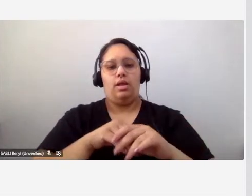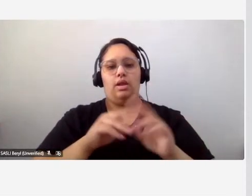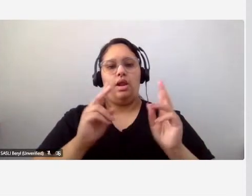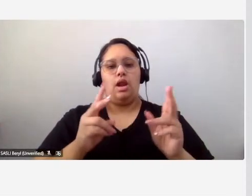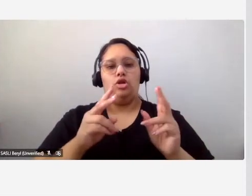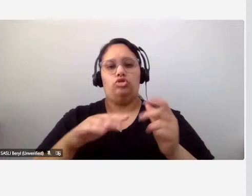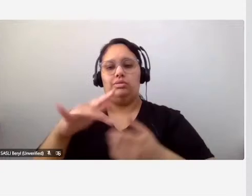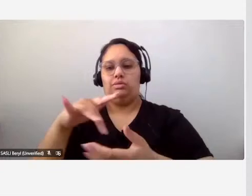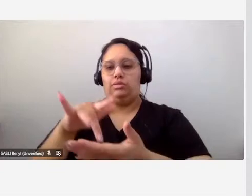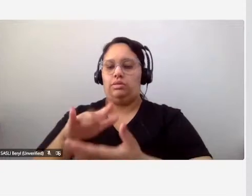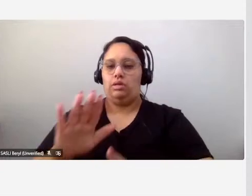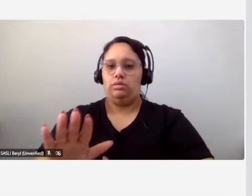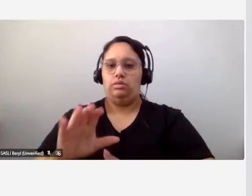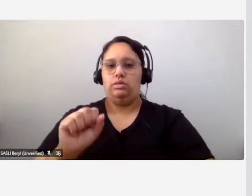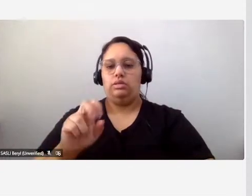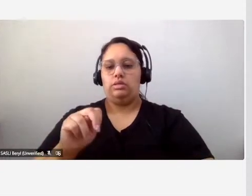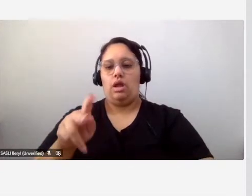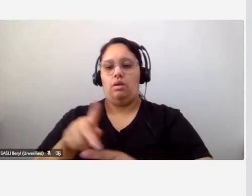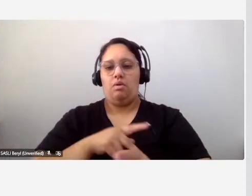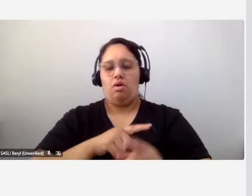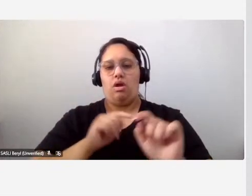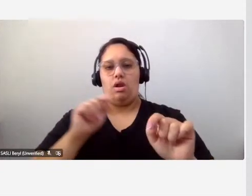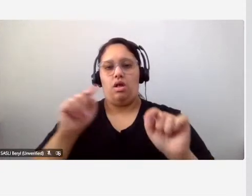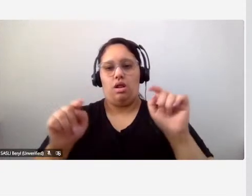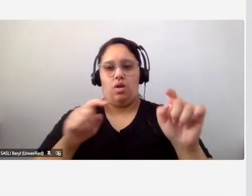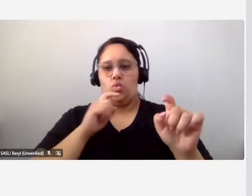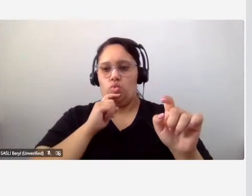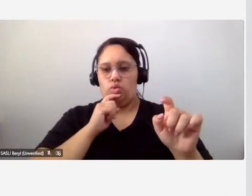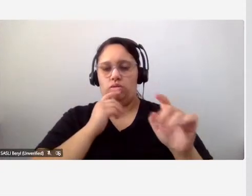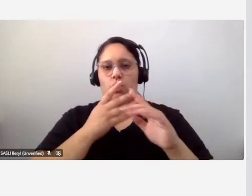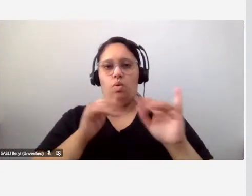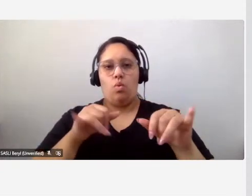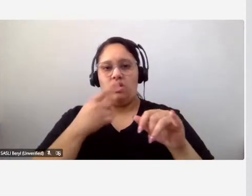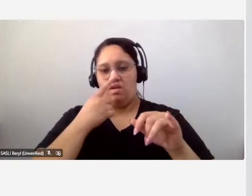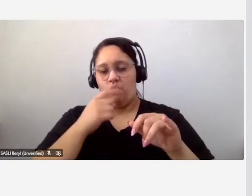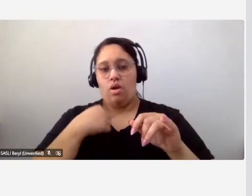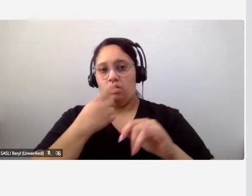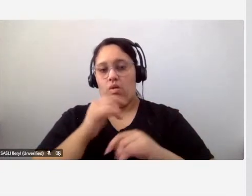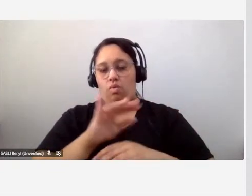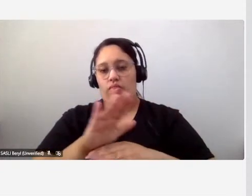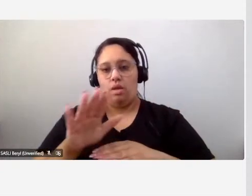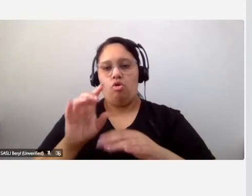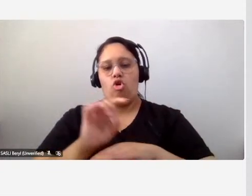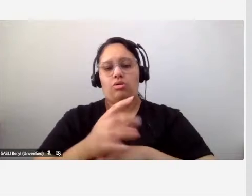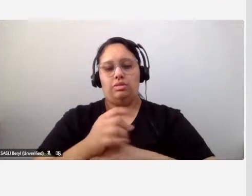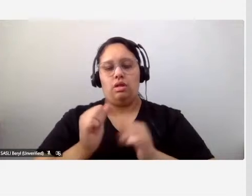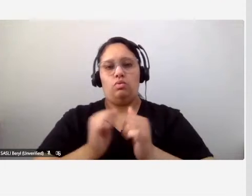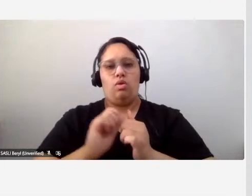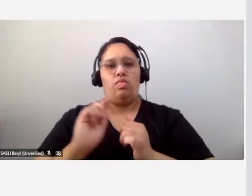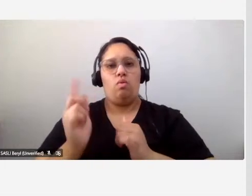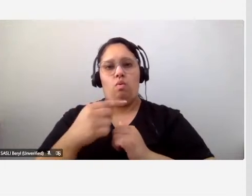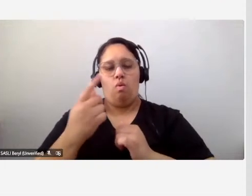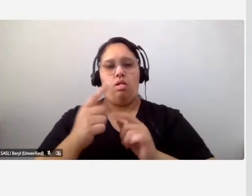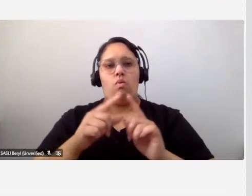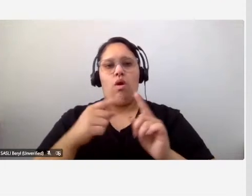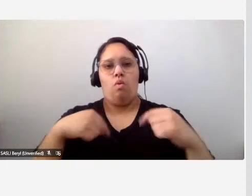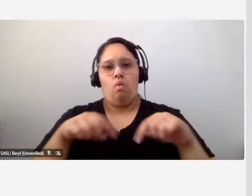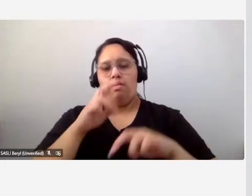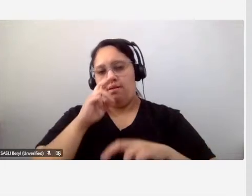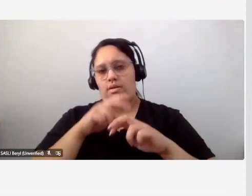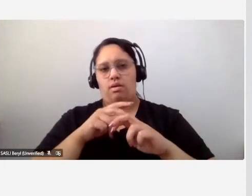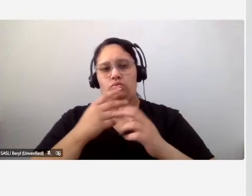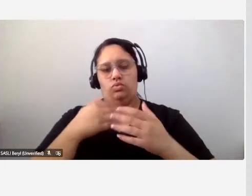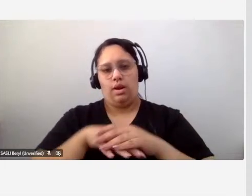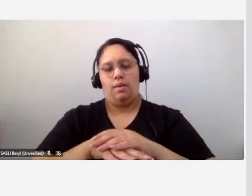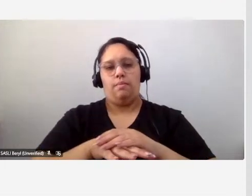and sandparks and interesting. And so we're just waiting for, and I said to them, consult with with everyone, because everybody needs to be on board. So we're